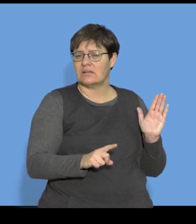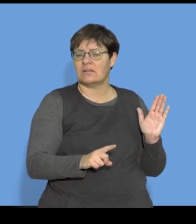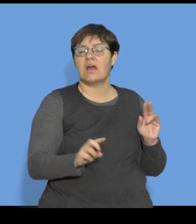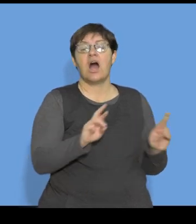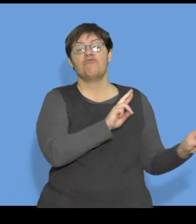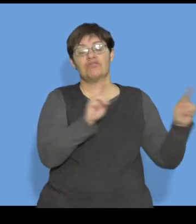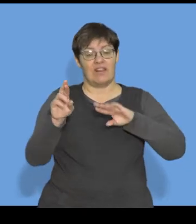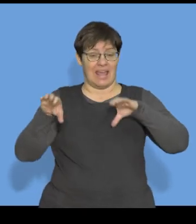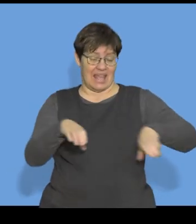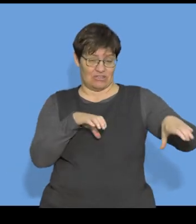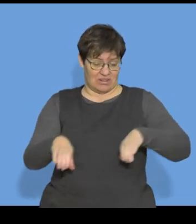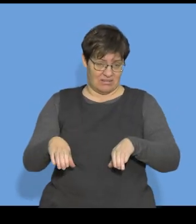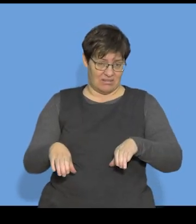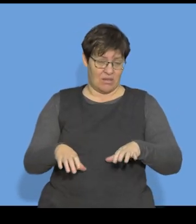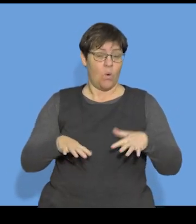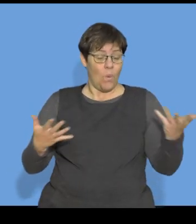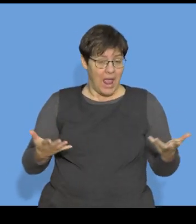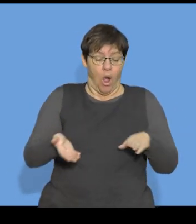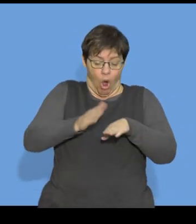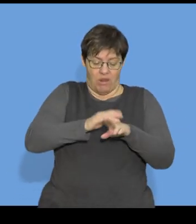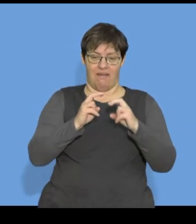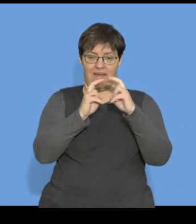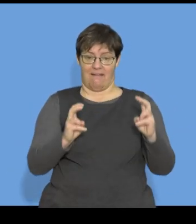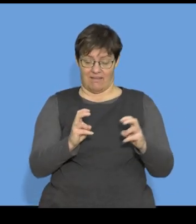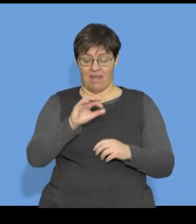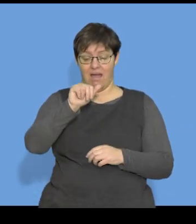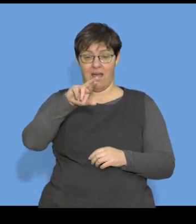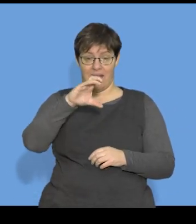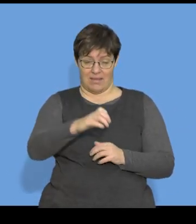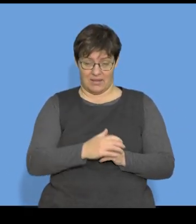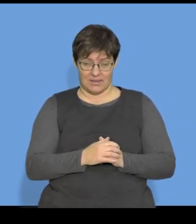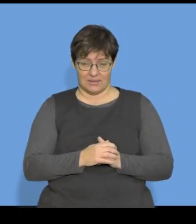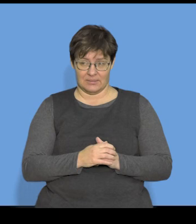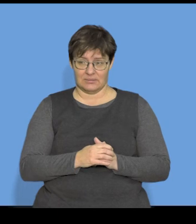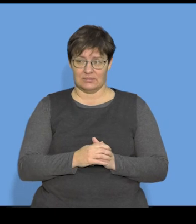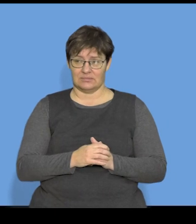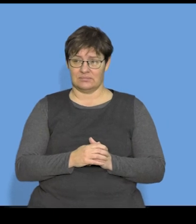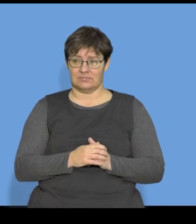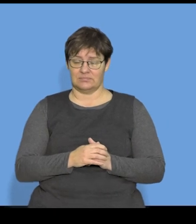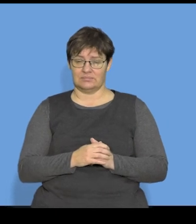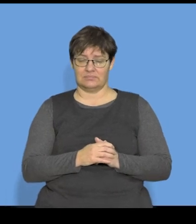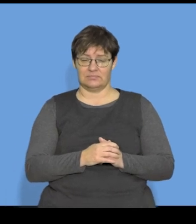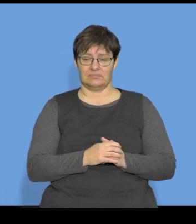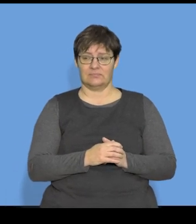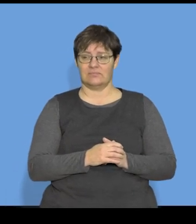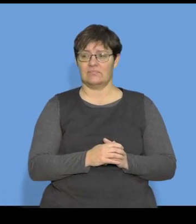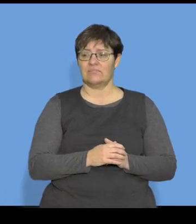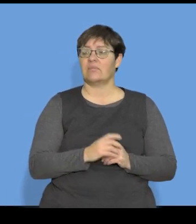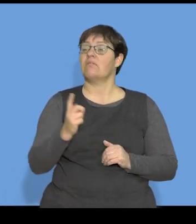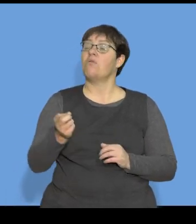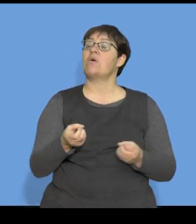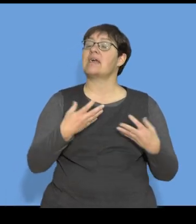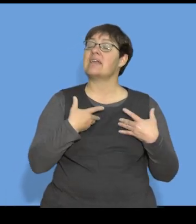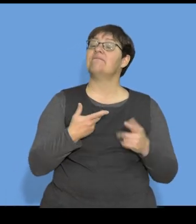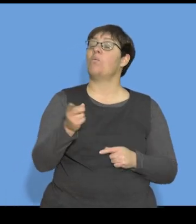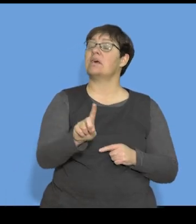the reflex action on the reflex arc. The diagram along the side shows the reflex action.